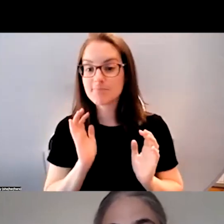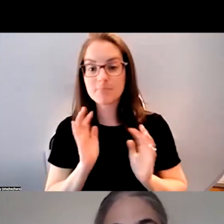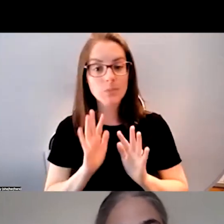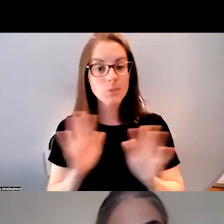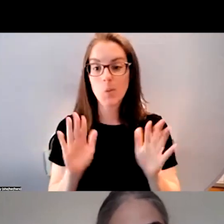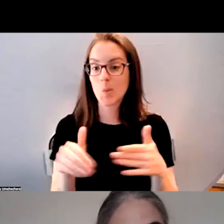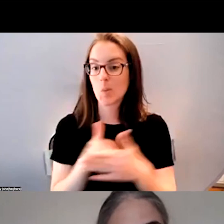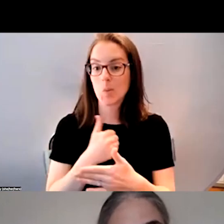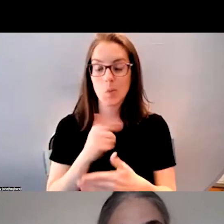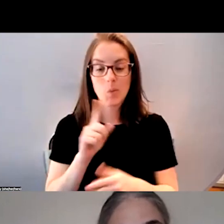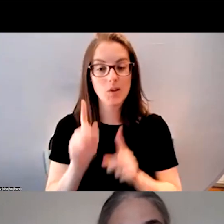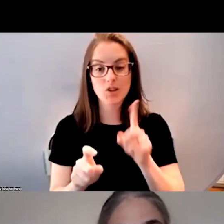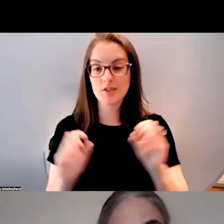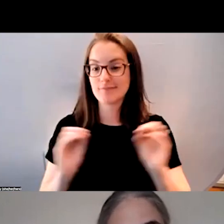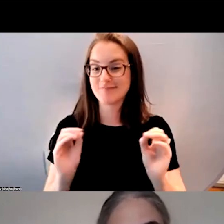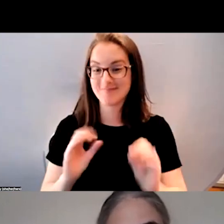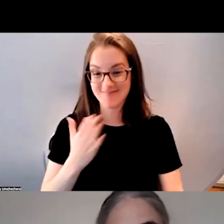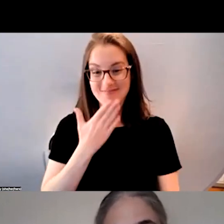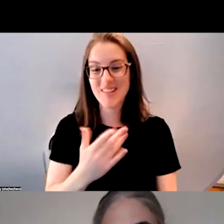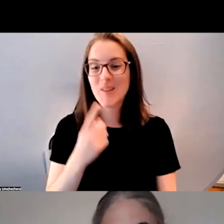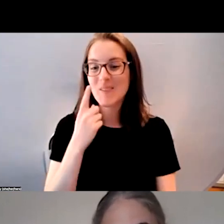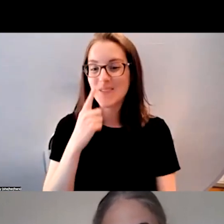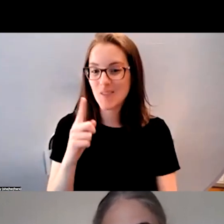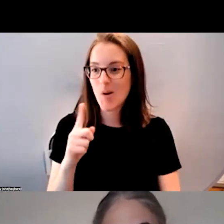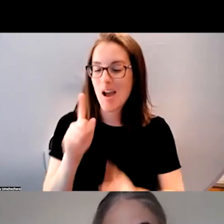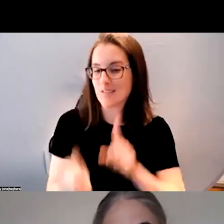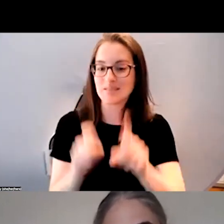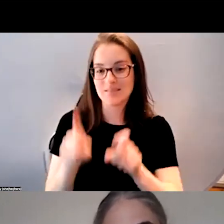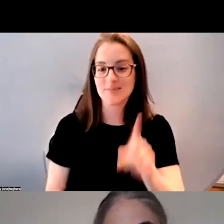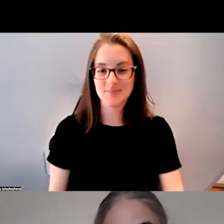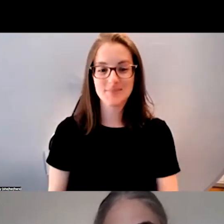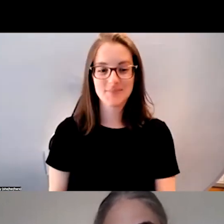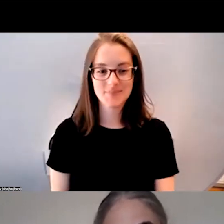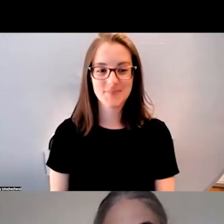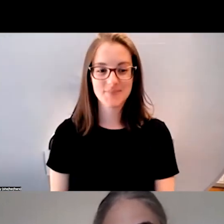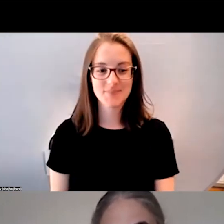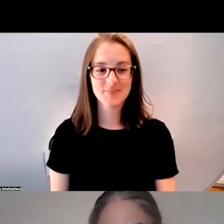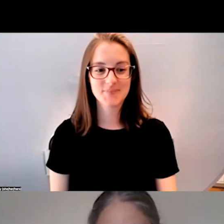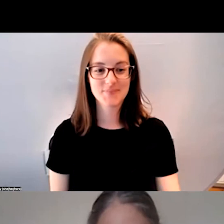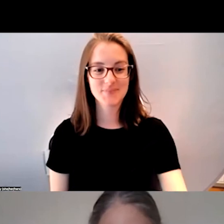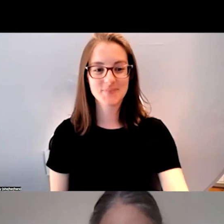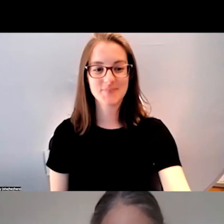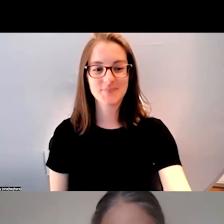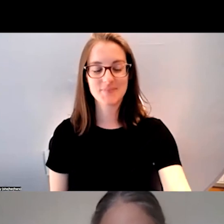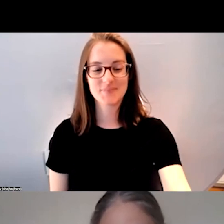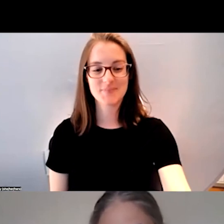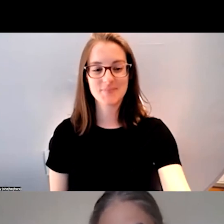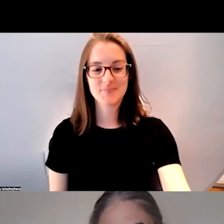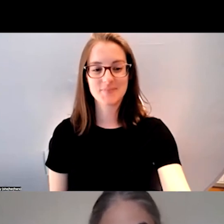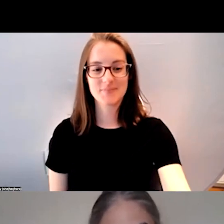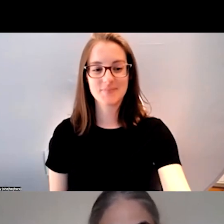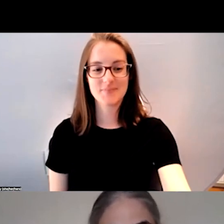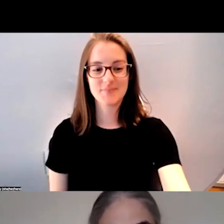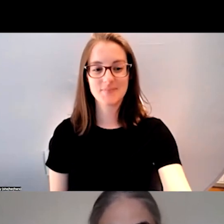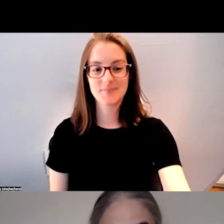ones. So thanks for those questions. We know we get them. All right, so